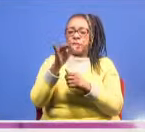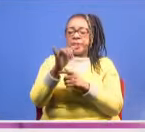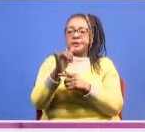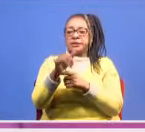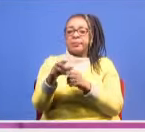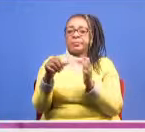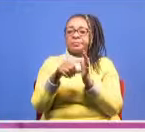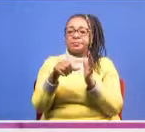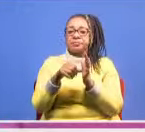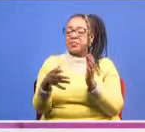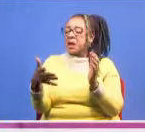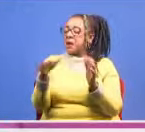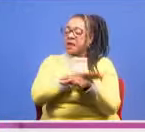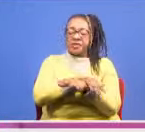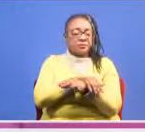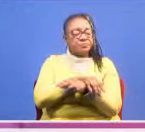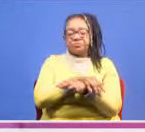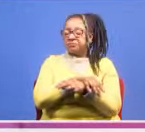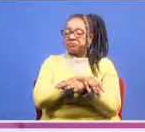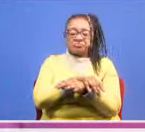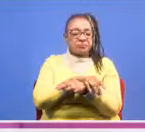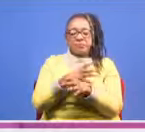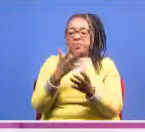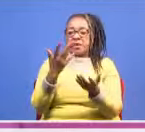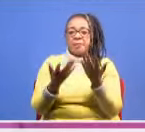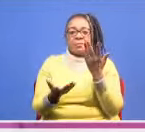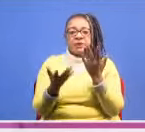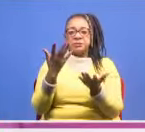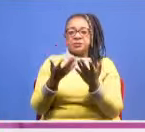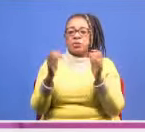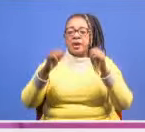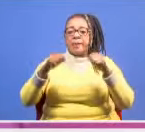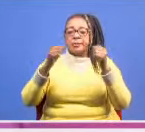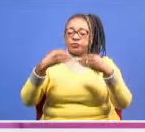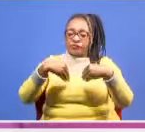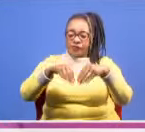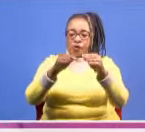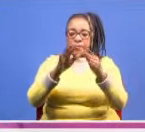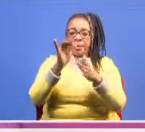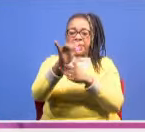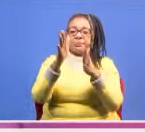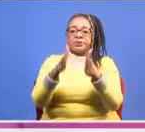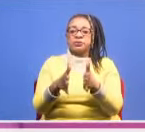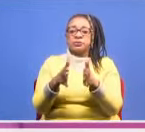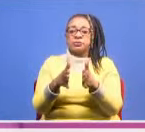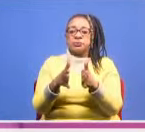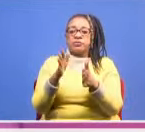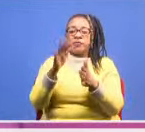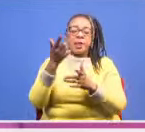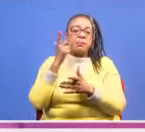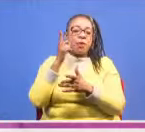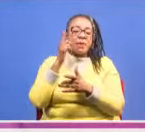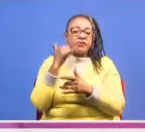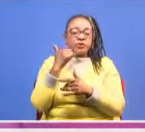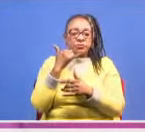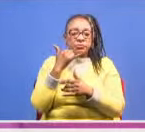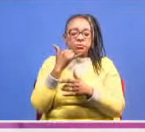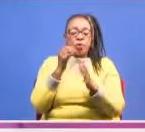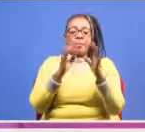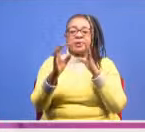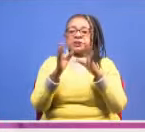There's no cover-up, because the information they've given is that they were able to follow up these details from the mobile phone